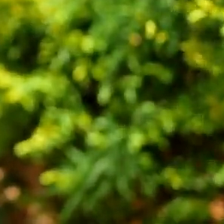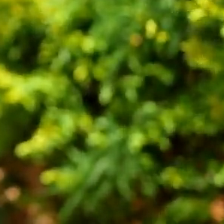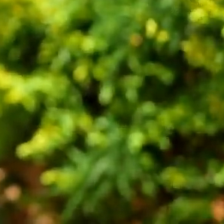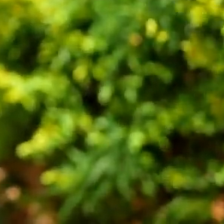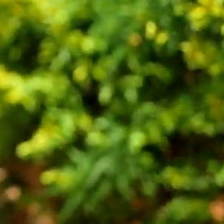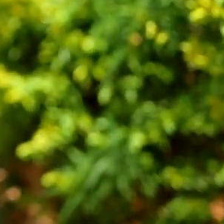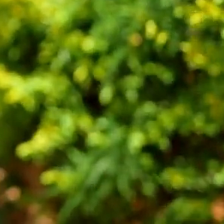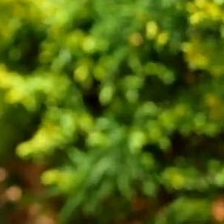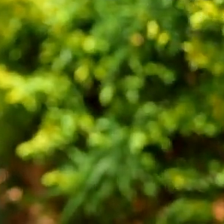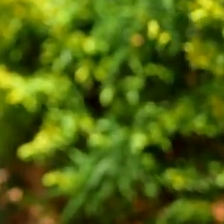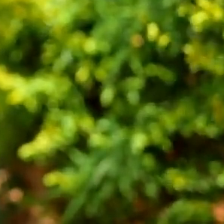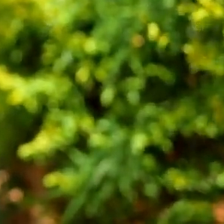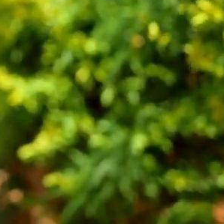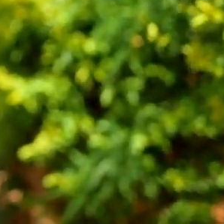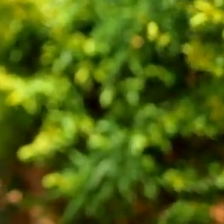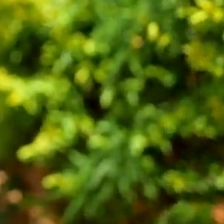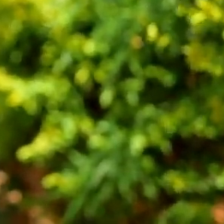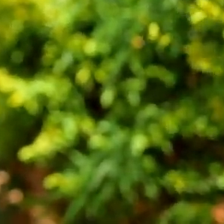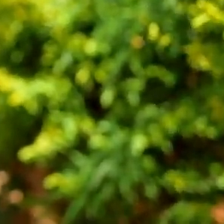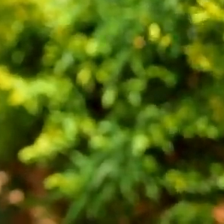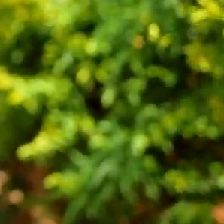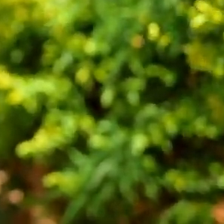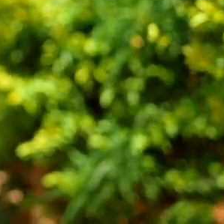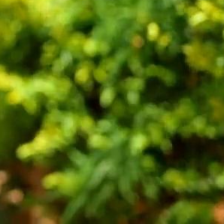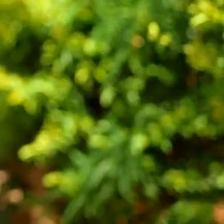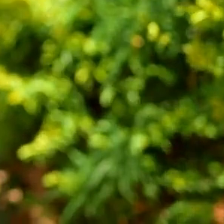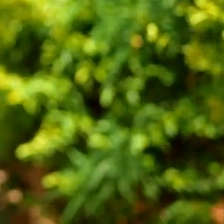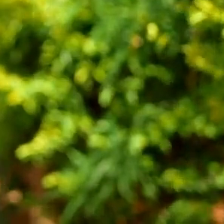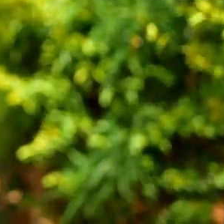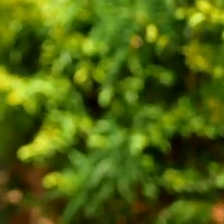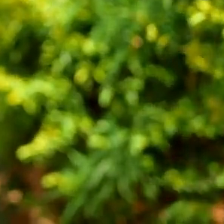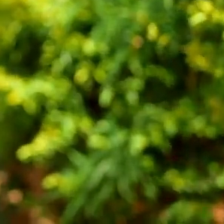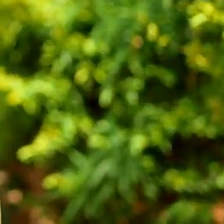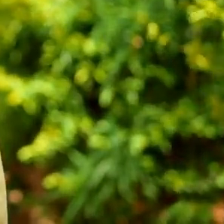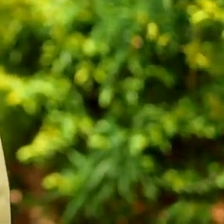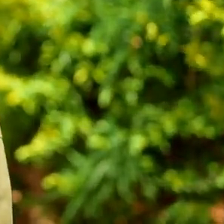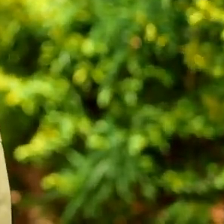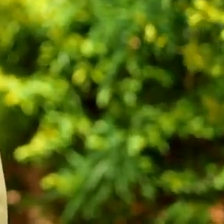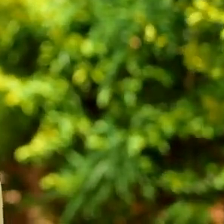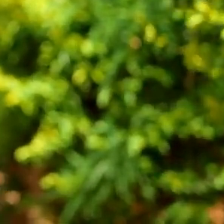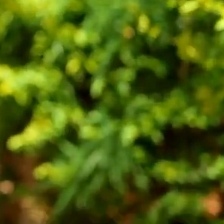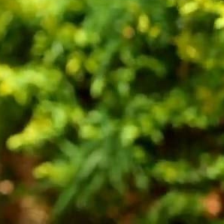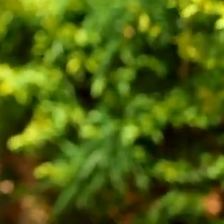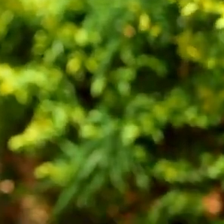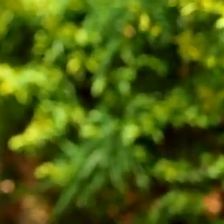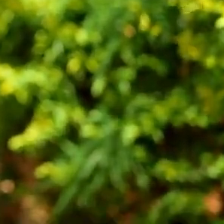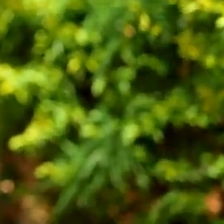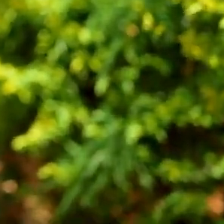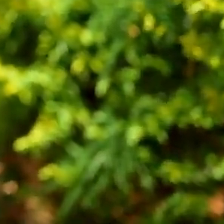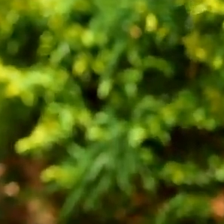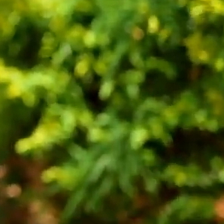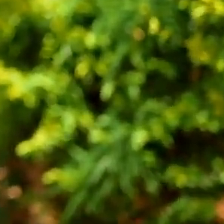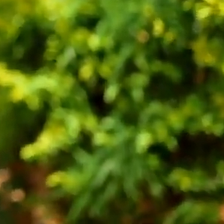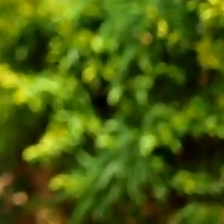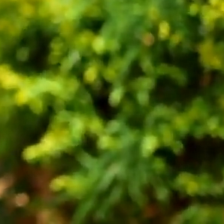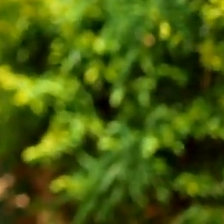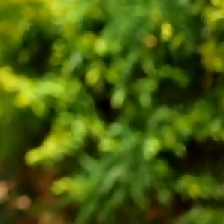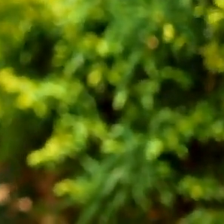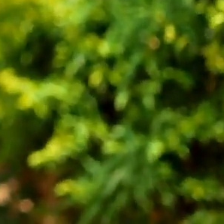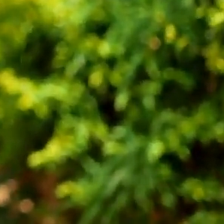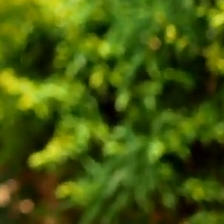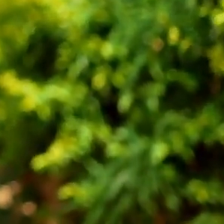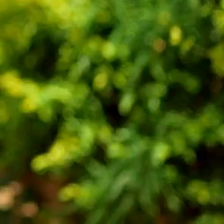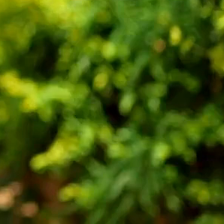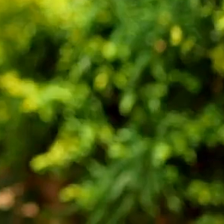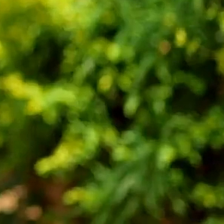we thank you because you are a compassionate God. You care about us. Your word says that you were tempted in every way,